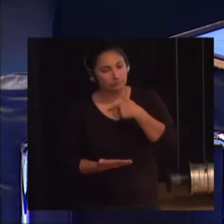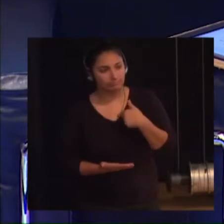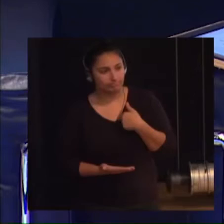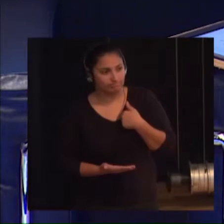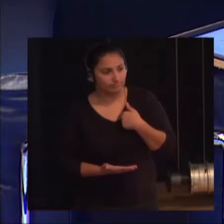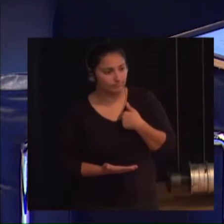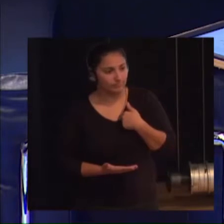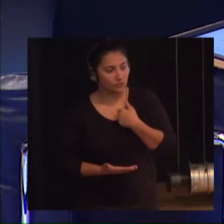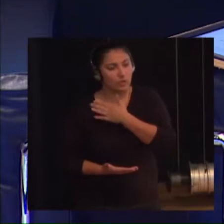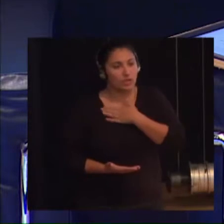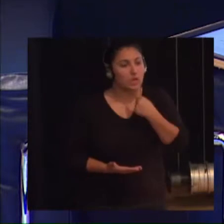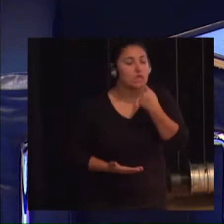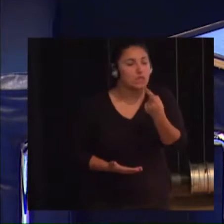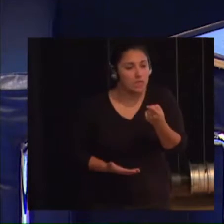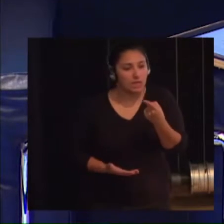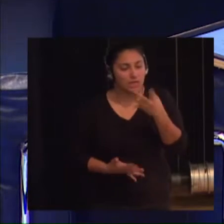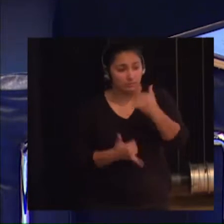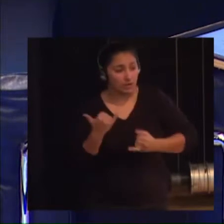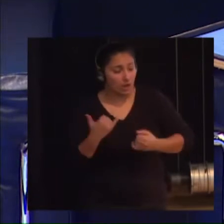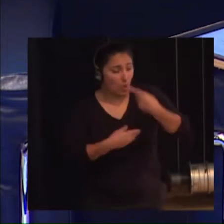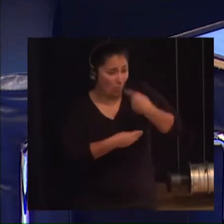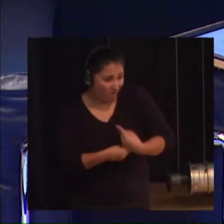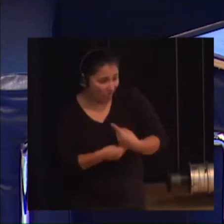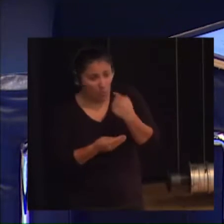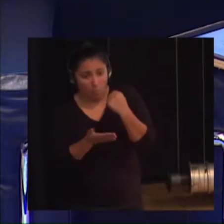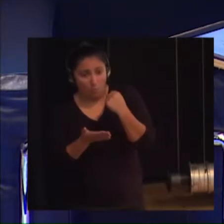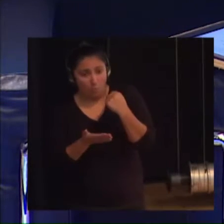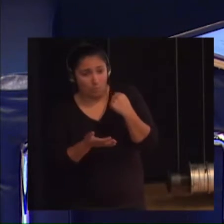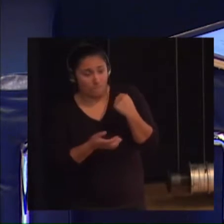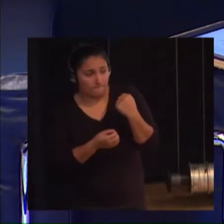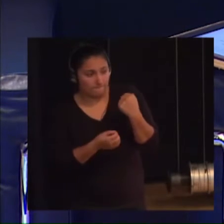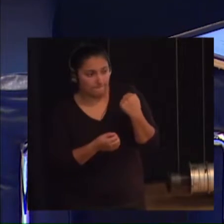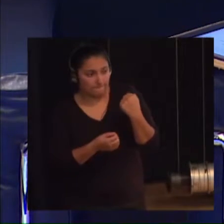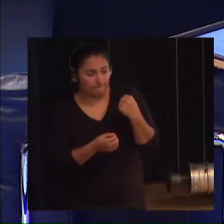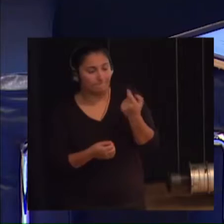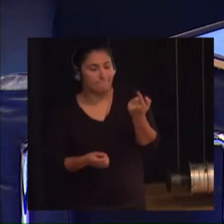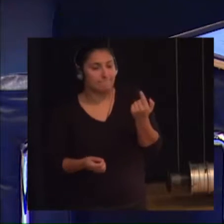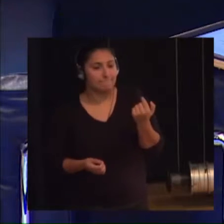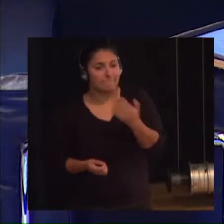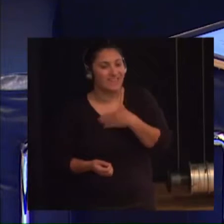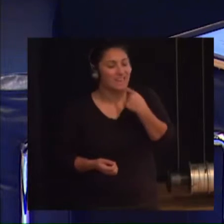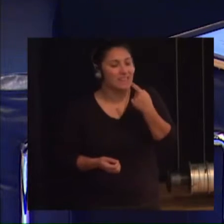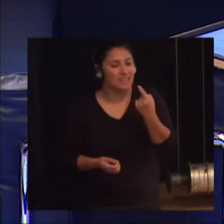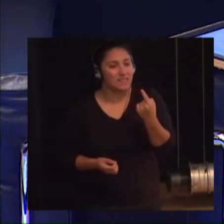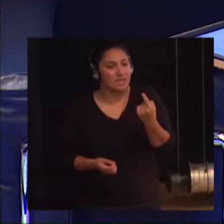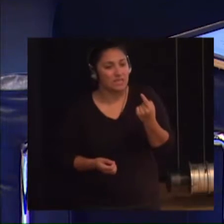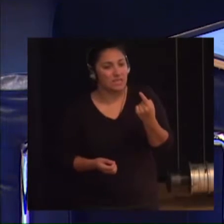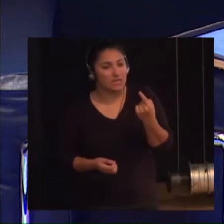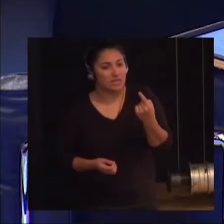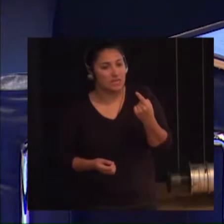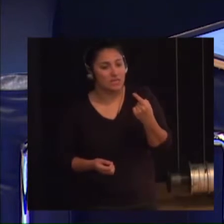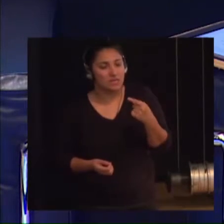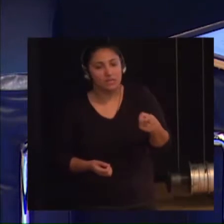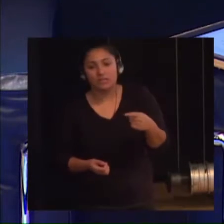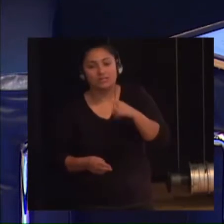is the default position to brand your philanthropy, your foundation. It's not always the case. Sometimes the name has to